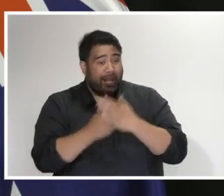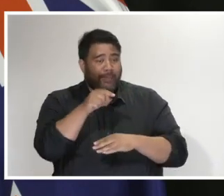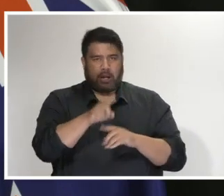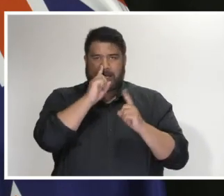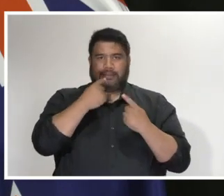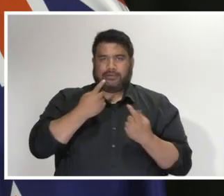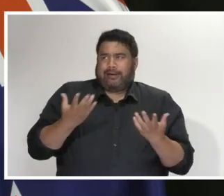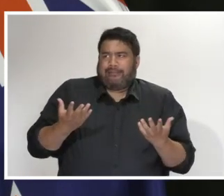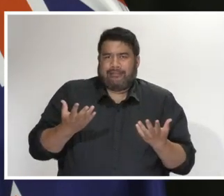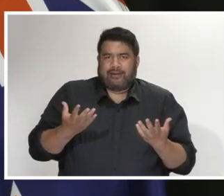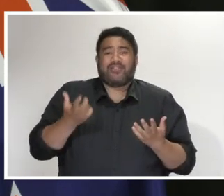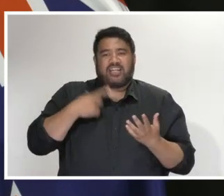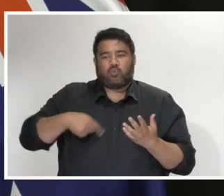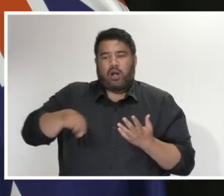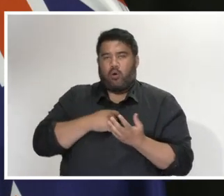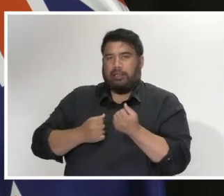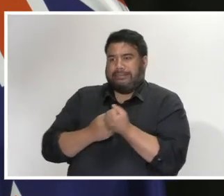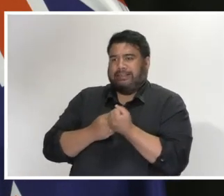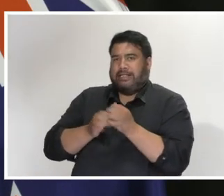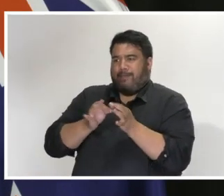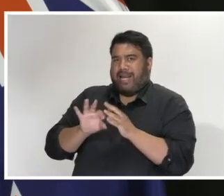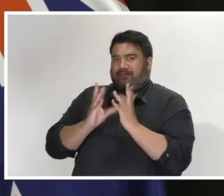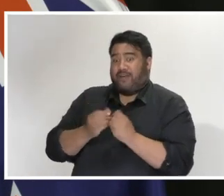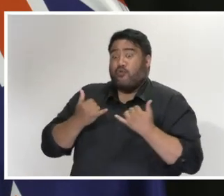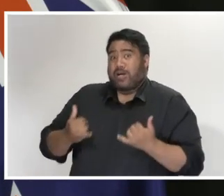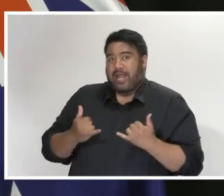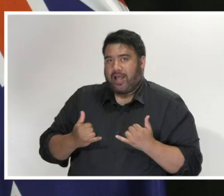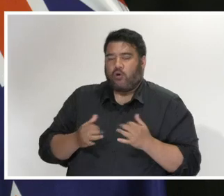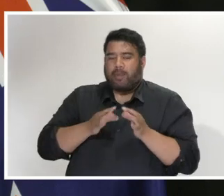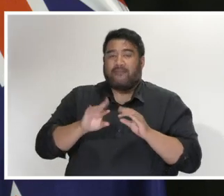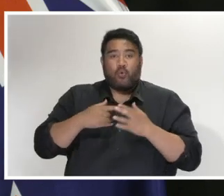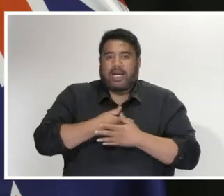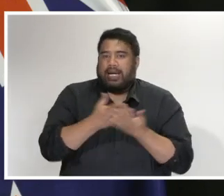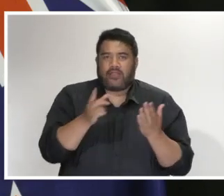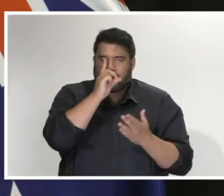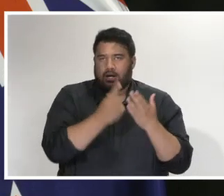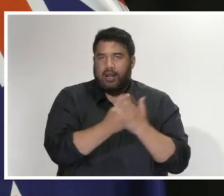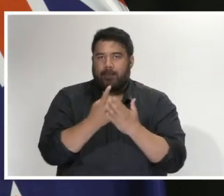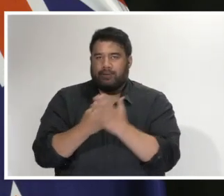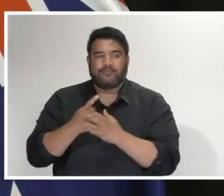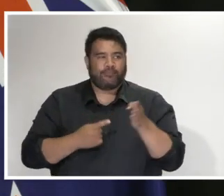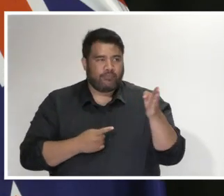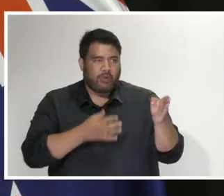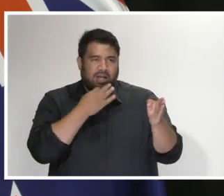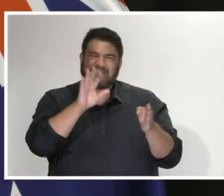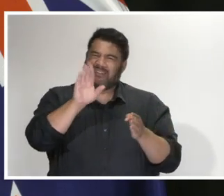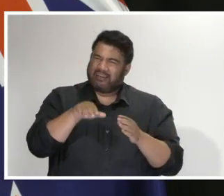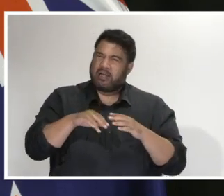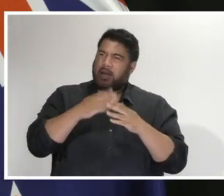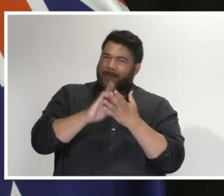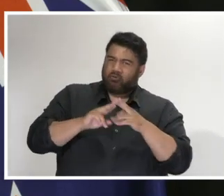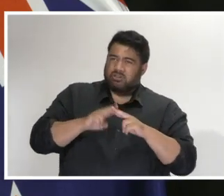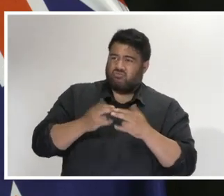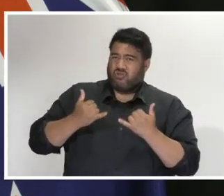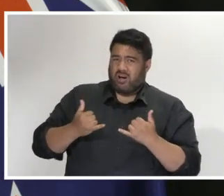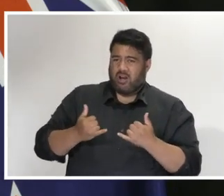we're putting all this emphasis onto making sure that we're planning for every scenario. Parents will be counting down right now, especially maybe if they've